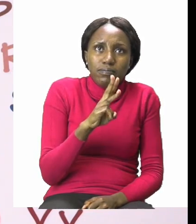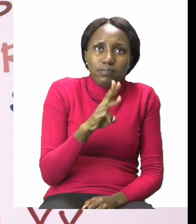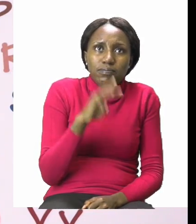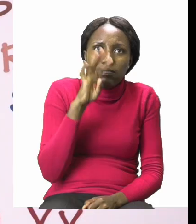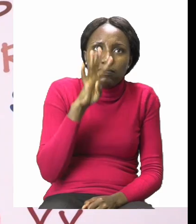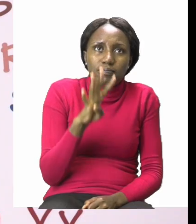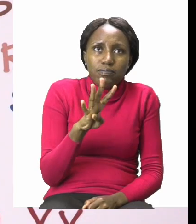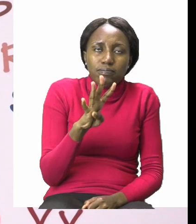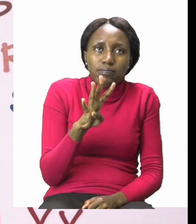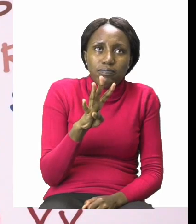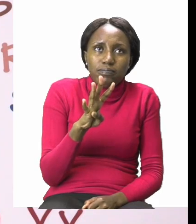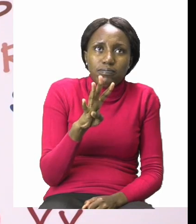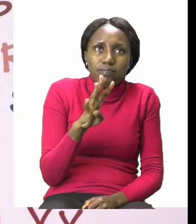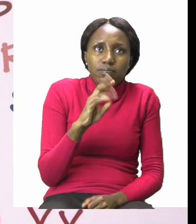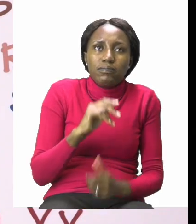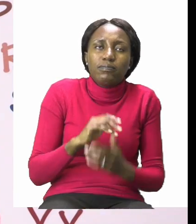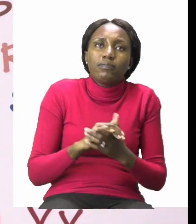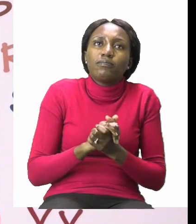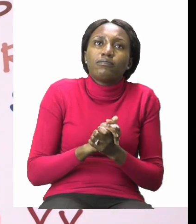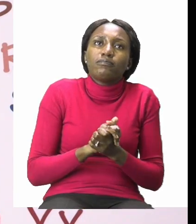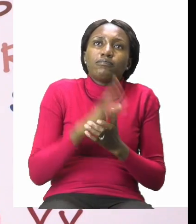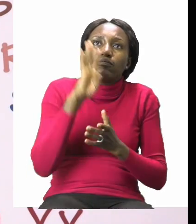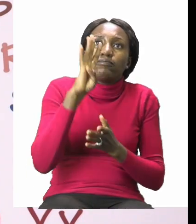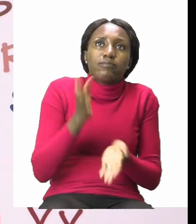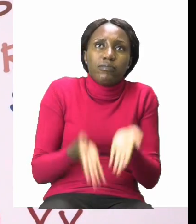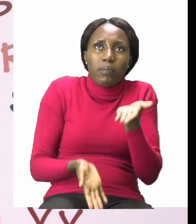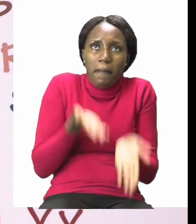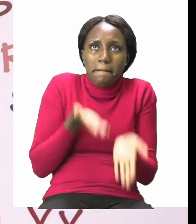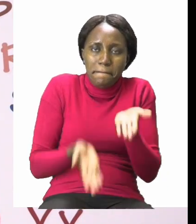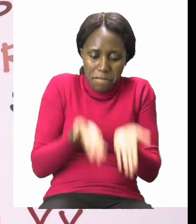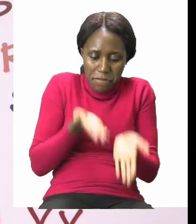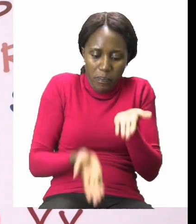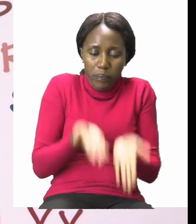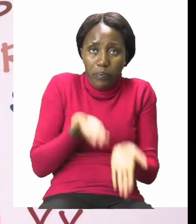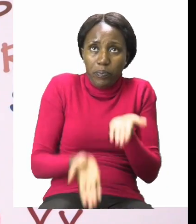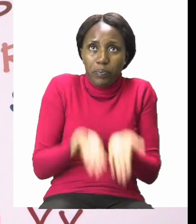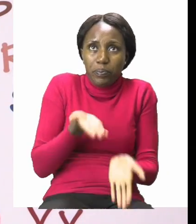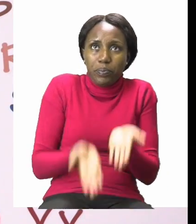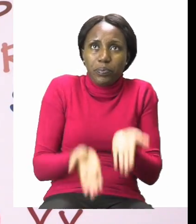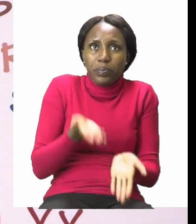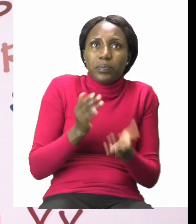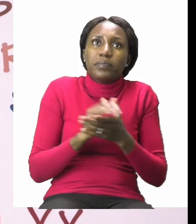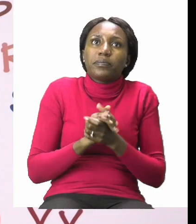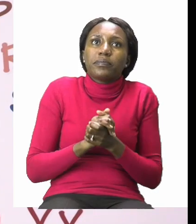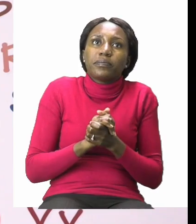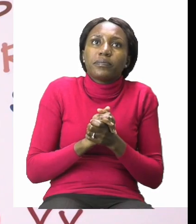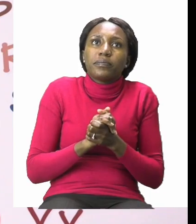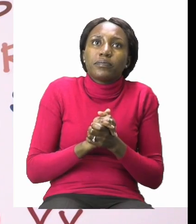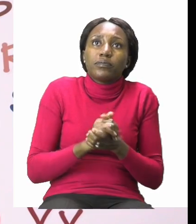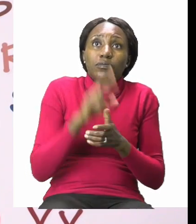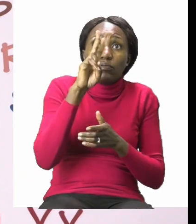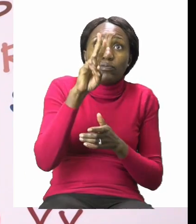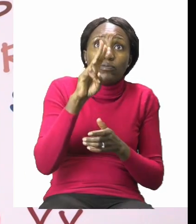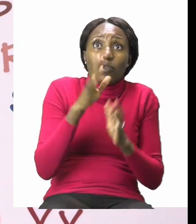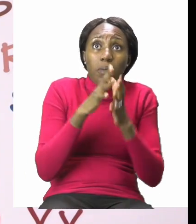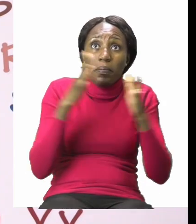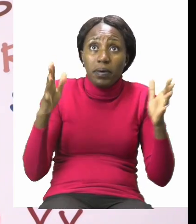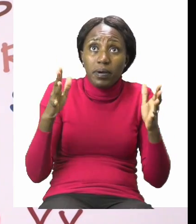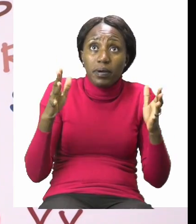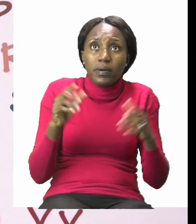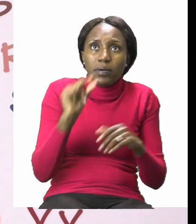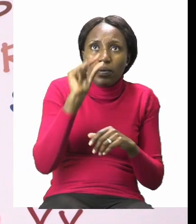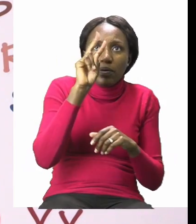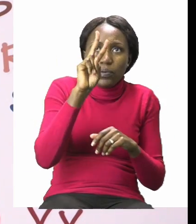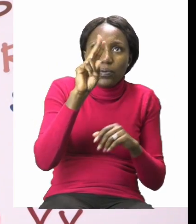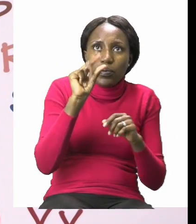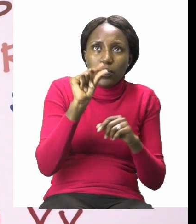3, 4. There are 4 wheels on the wheelchair. 2 big wheels and 2